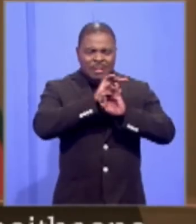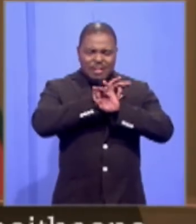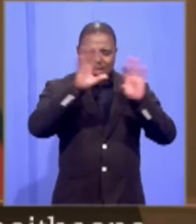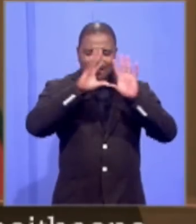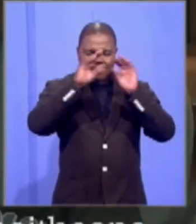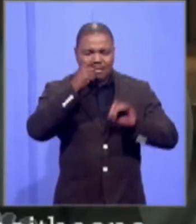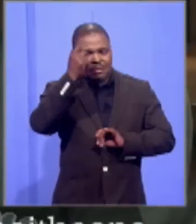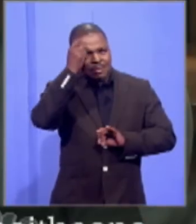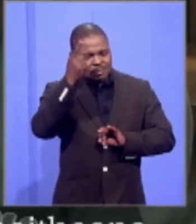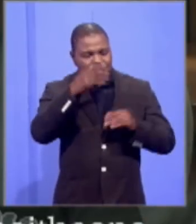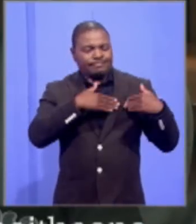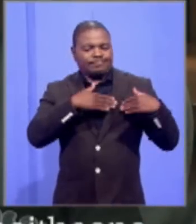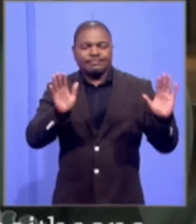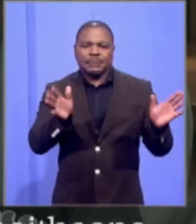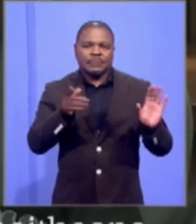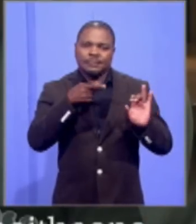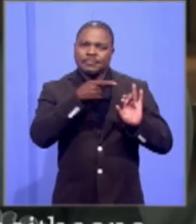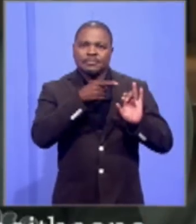senses.